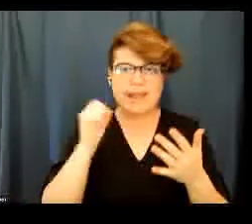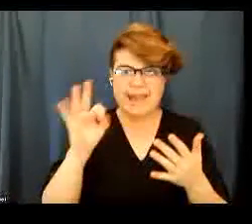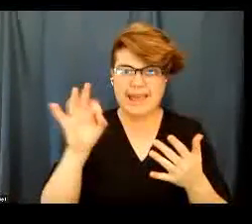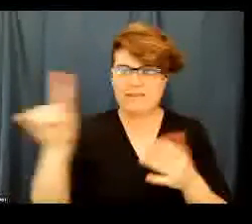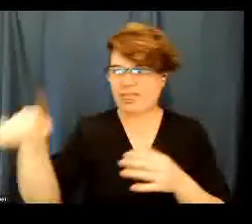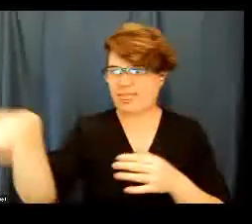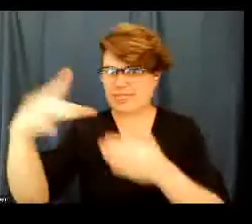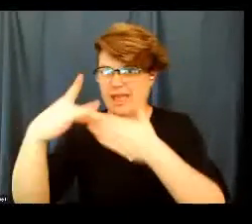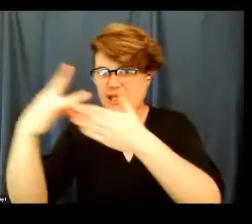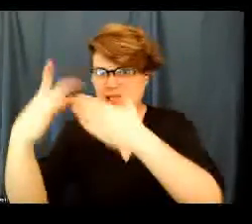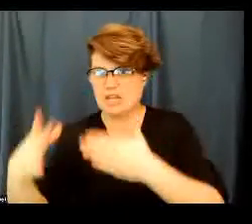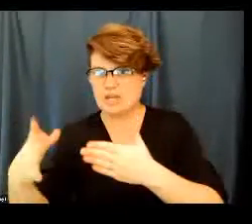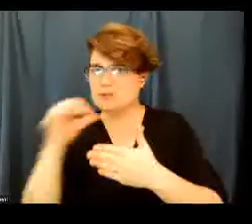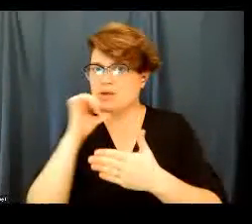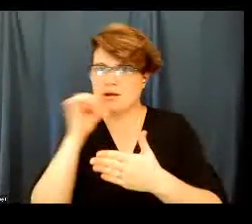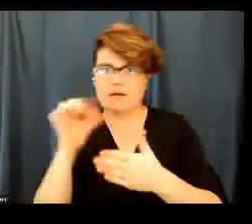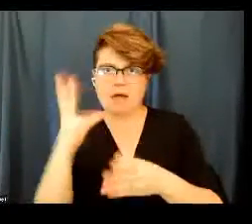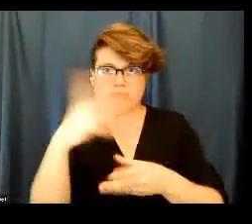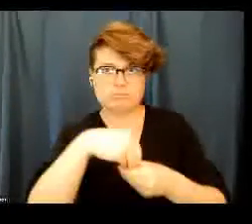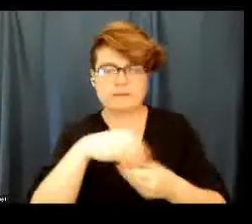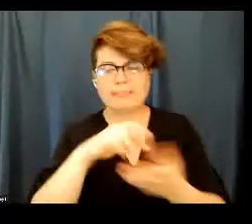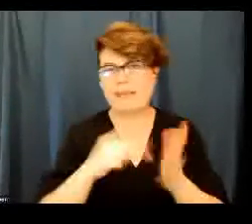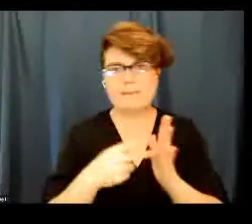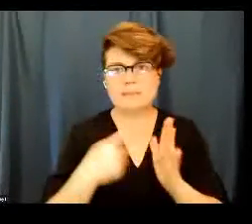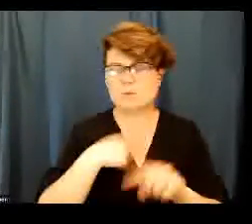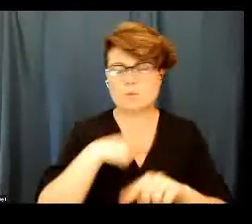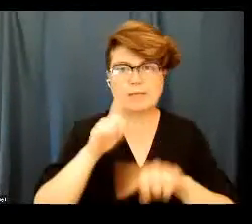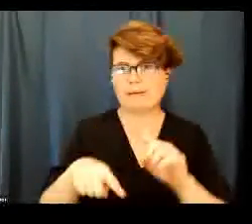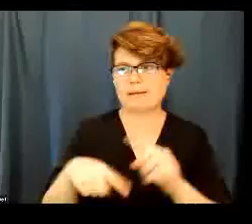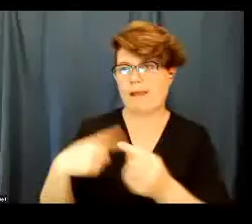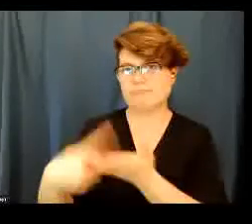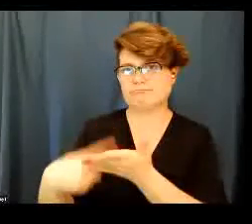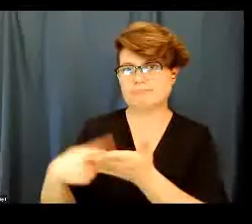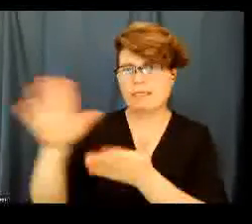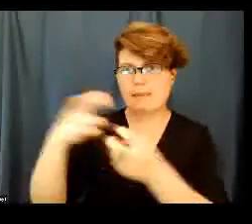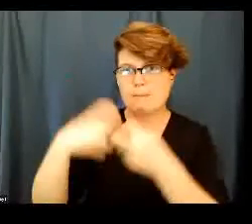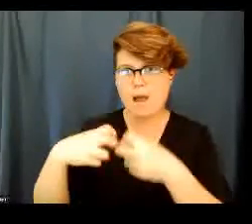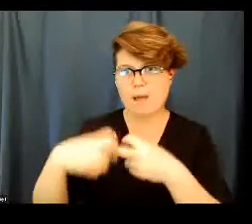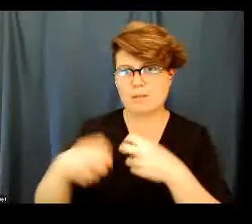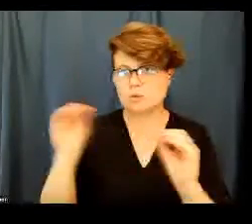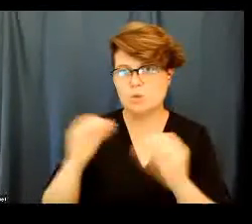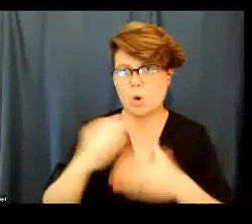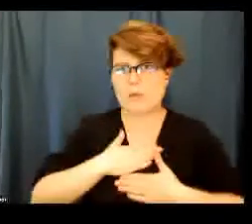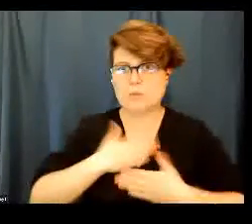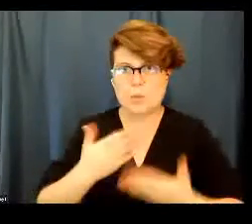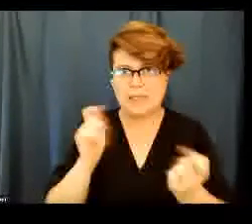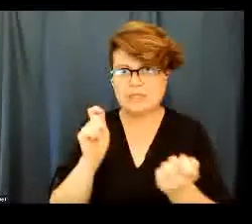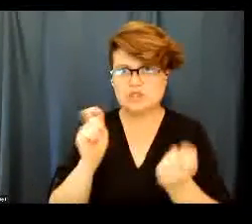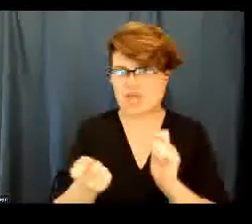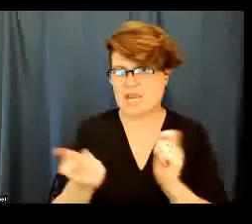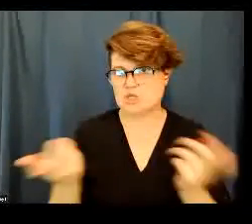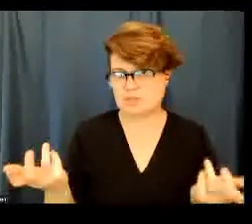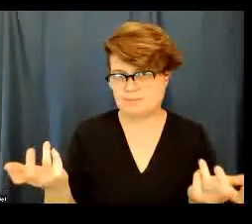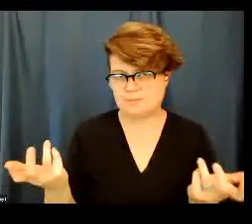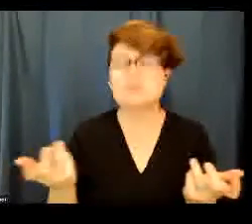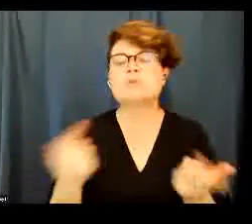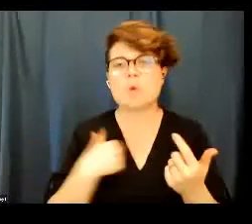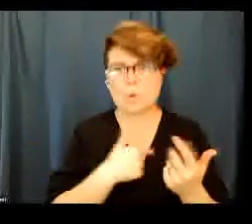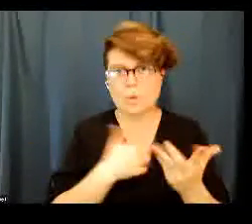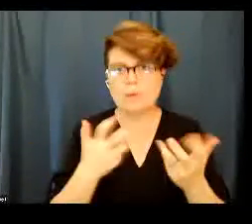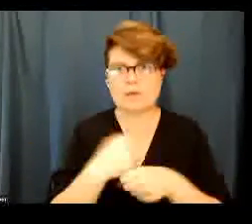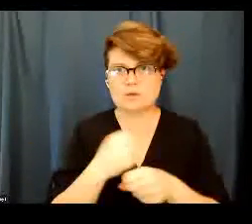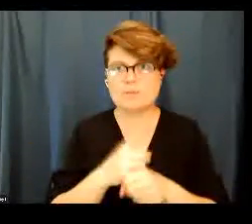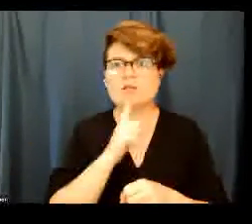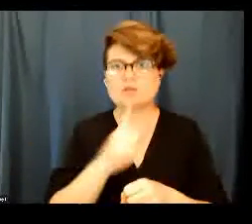leadership, we're not going to be able to address any of those problems because no one's going to be willing to change, right? So we want to make sure we have that buy-in